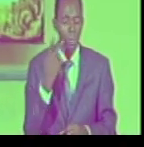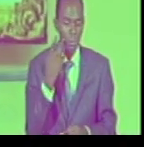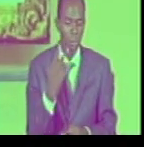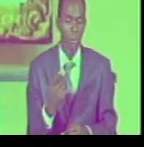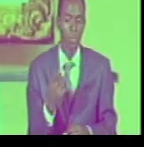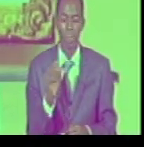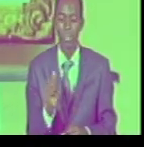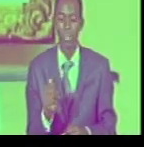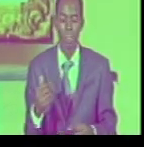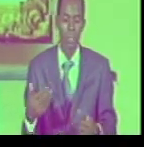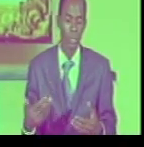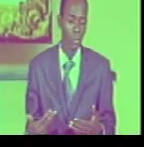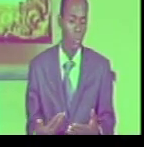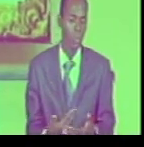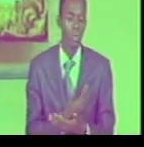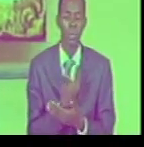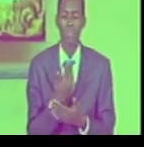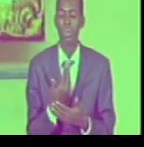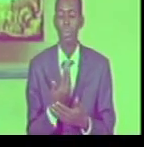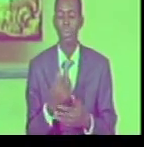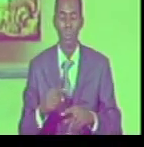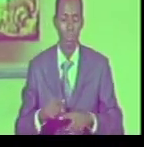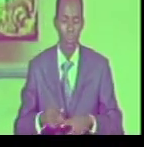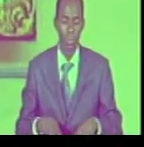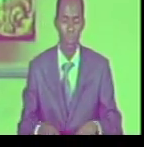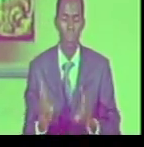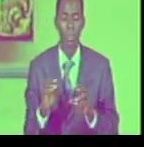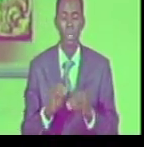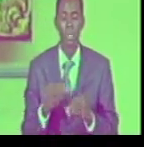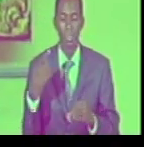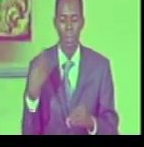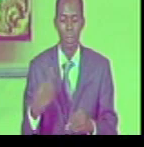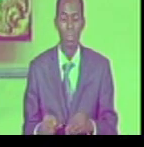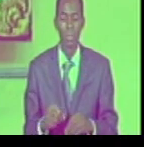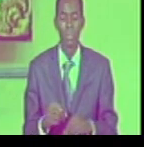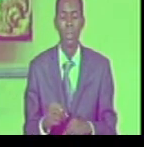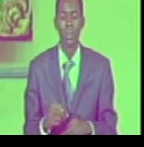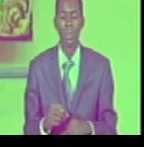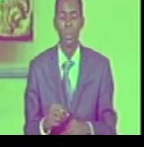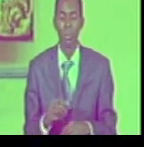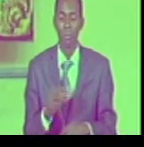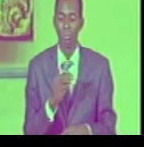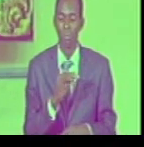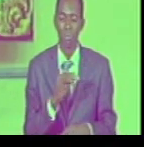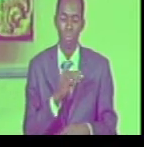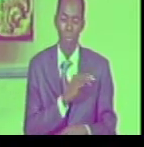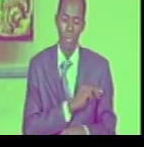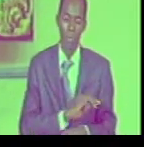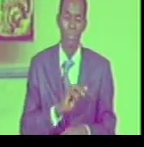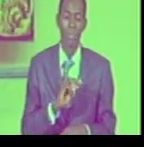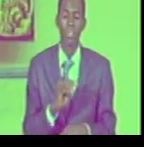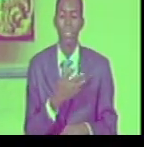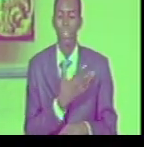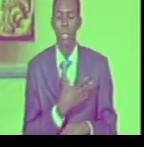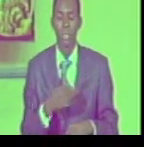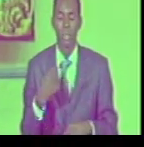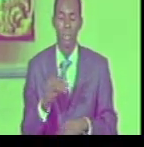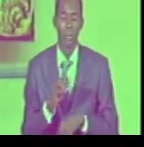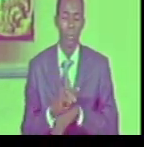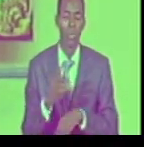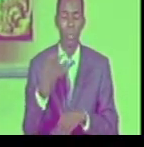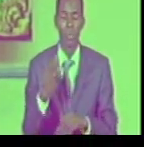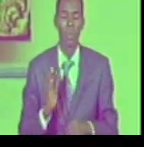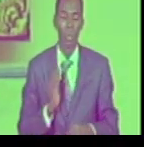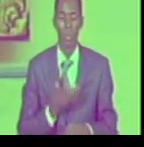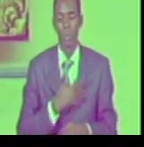the outreaches, in the ministration of our Father in the Lord, in the ministry outreaches of this church. This year